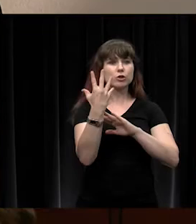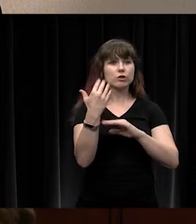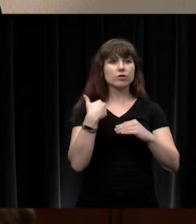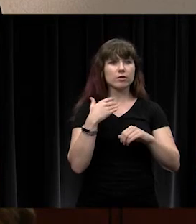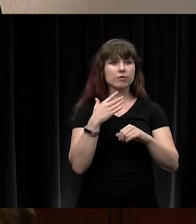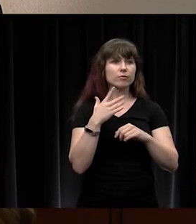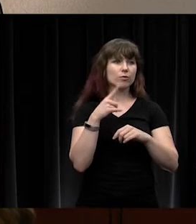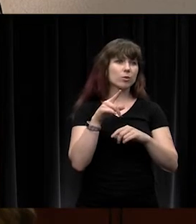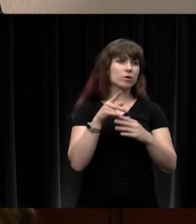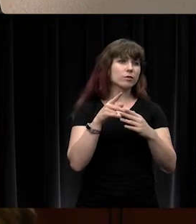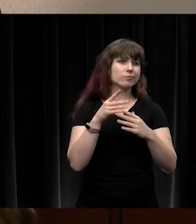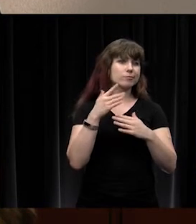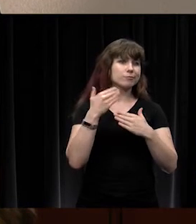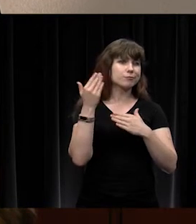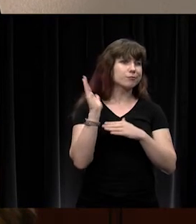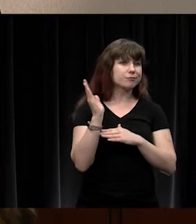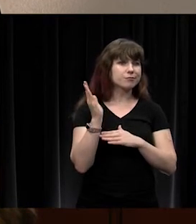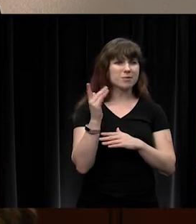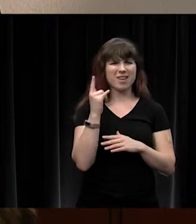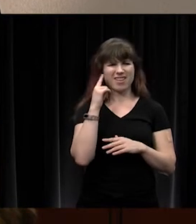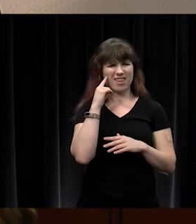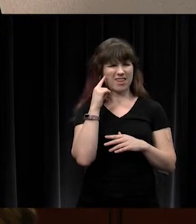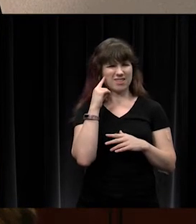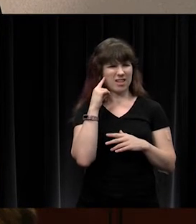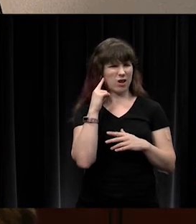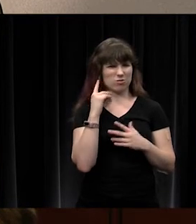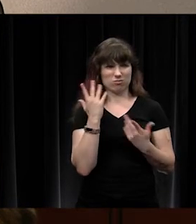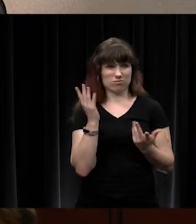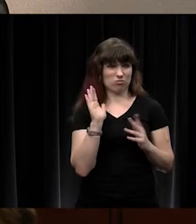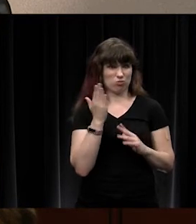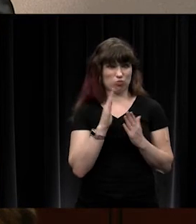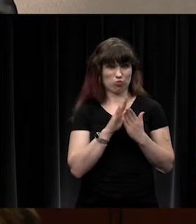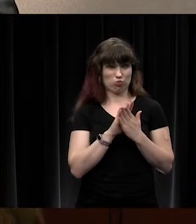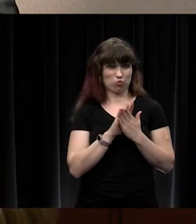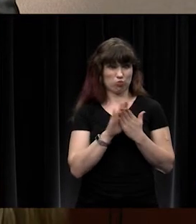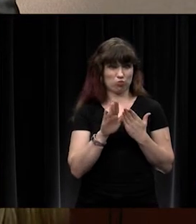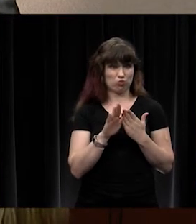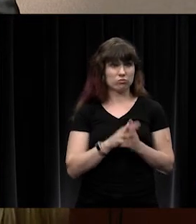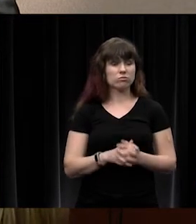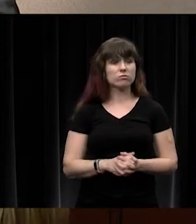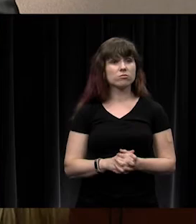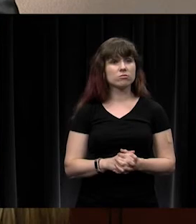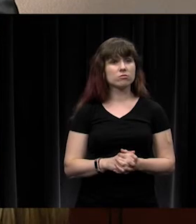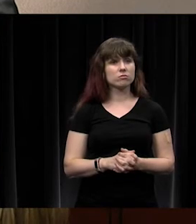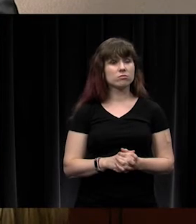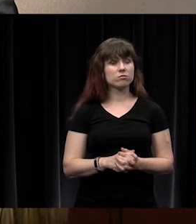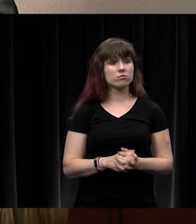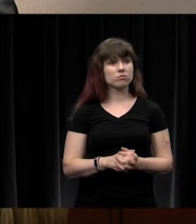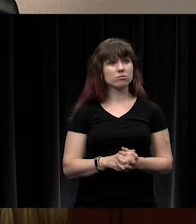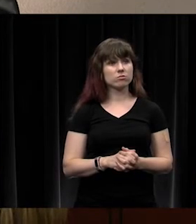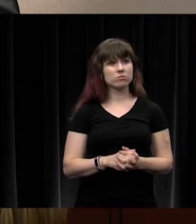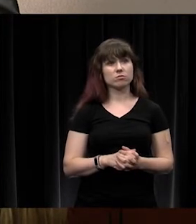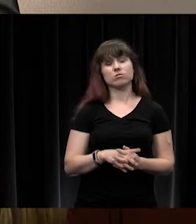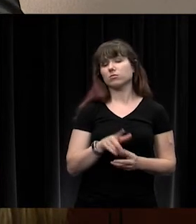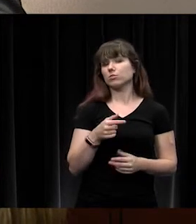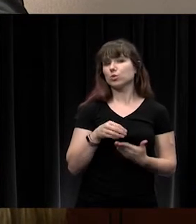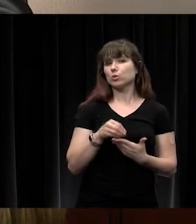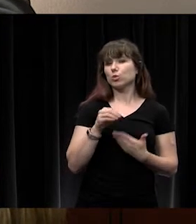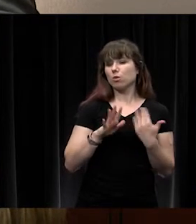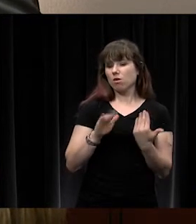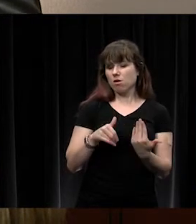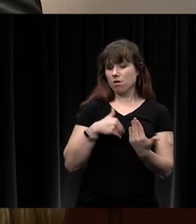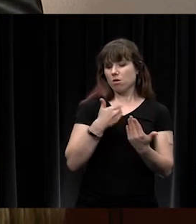for the presentations. But I think the sound in there is really nice. Yeah. And then when the students arrive,